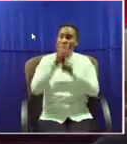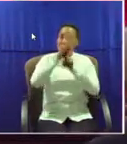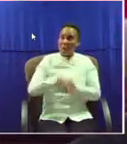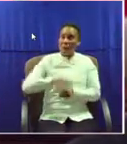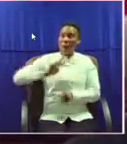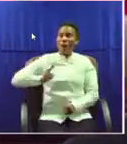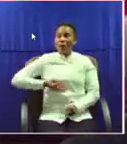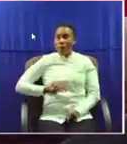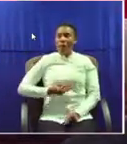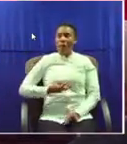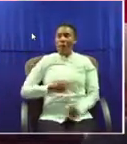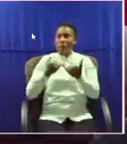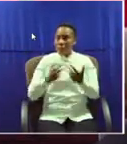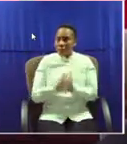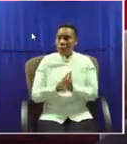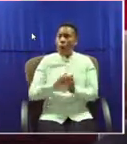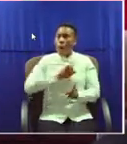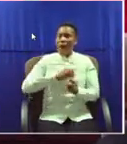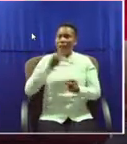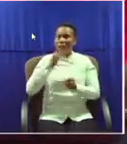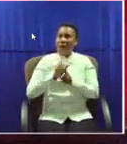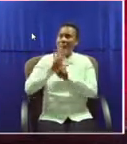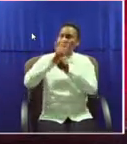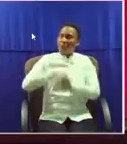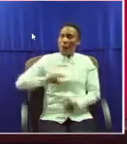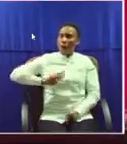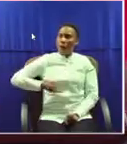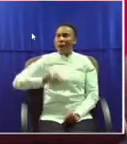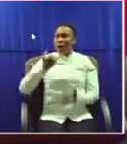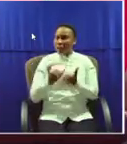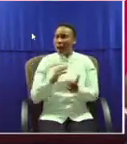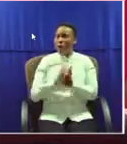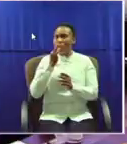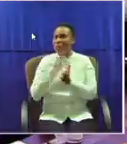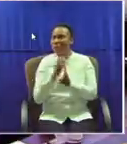attacked so physically. Let us. Will you do that to